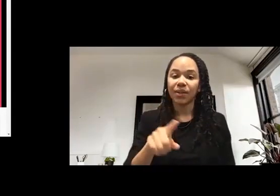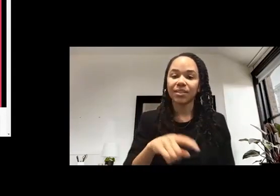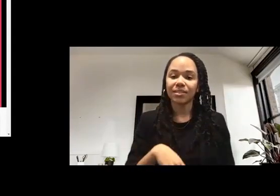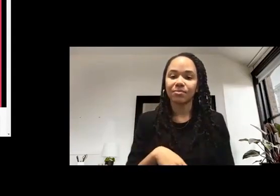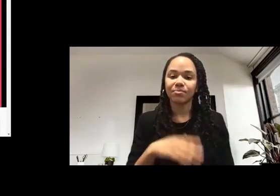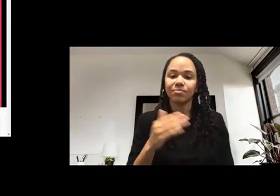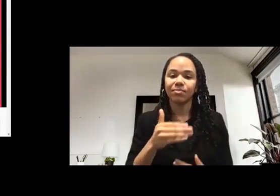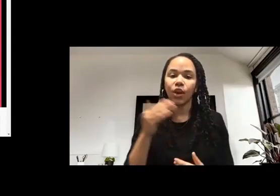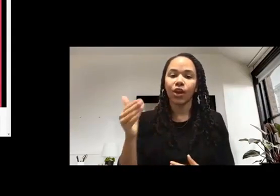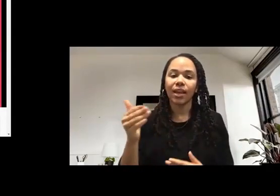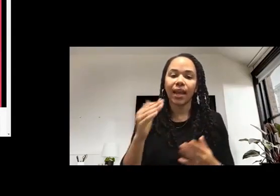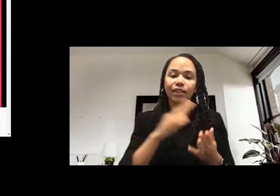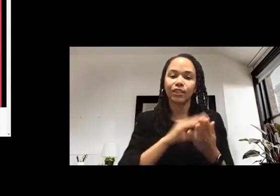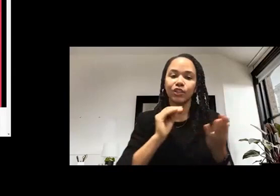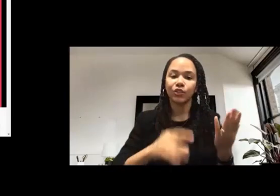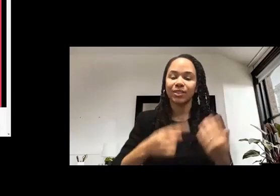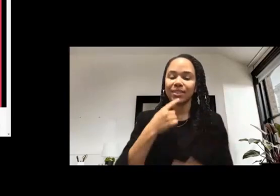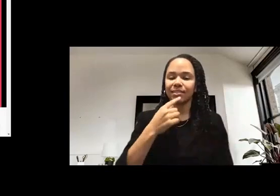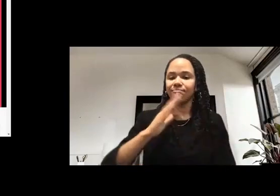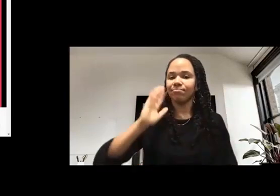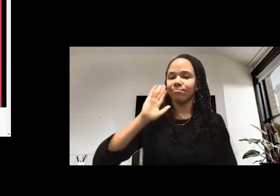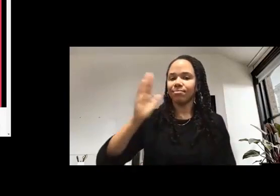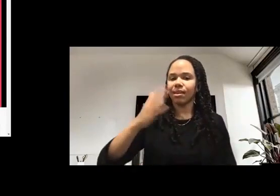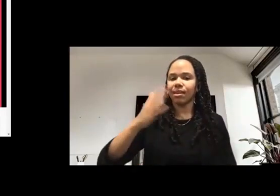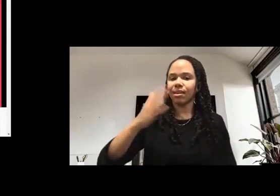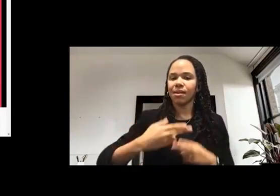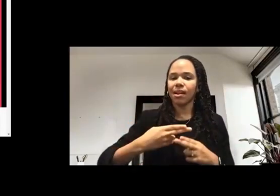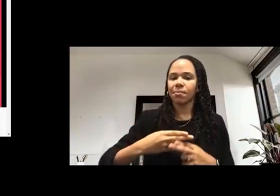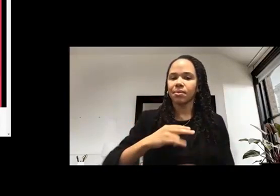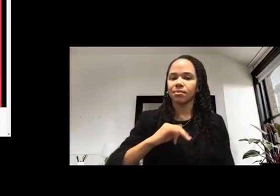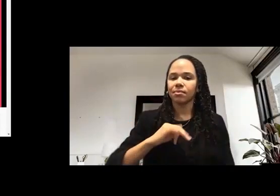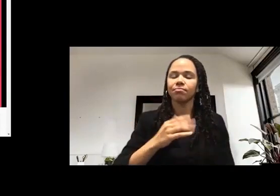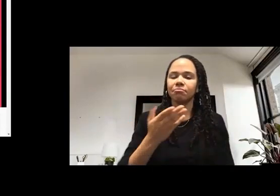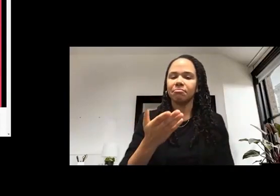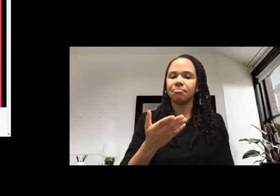student says, "Hi, my name is Jabril.